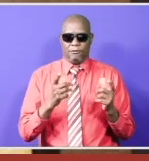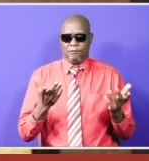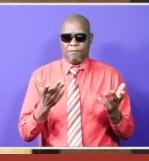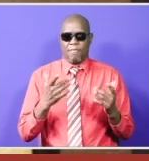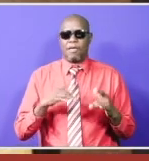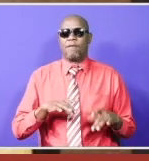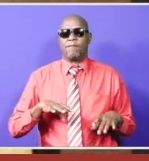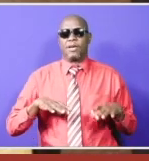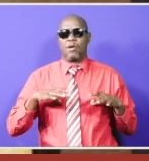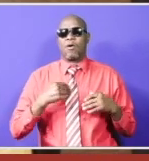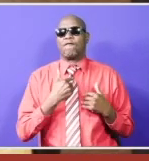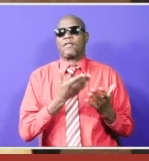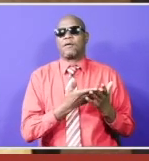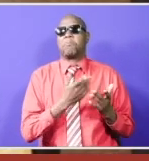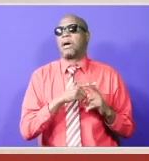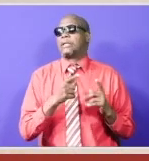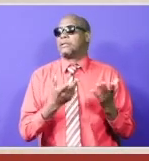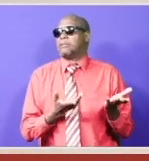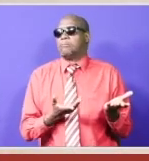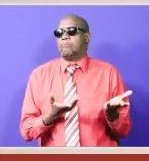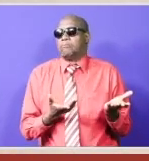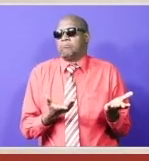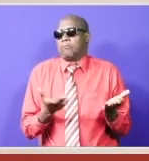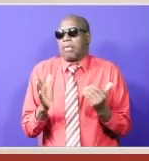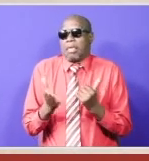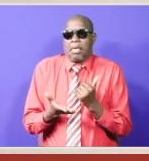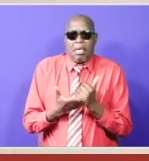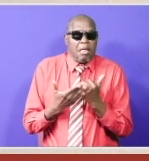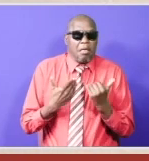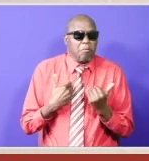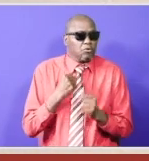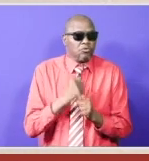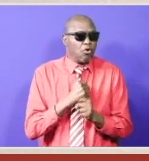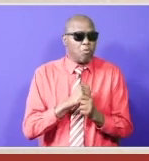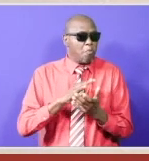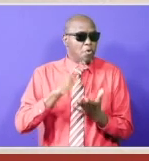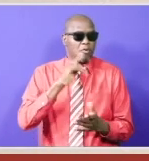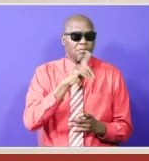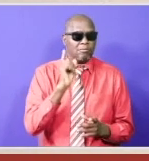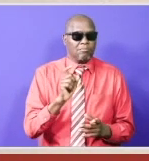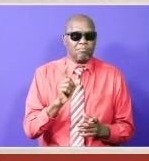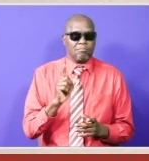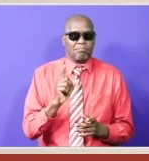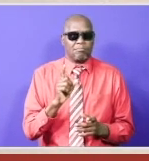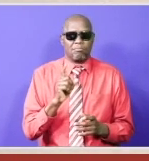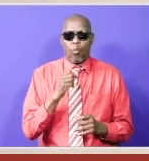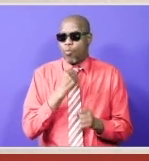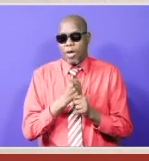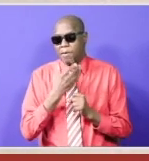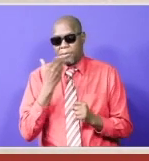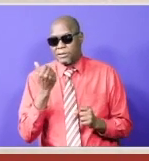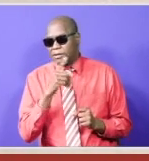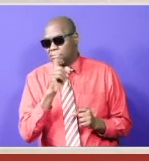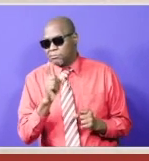to have them. But do they translate into us being more employable, us actually working better, being